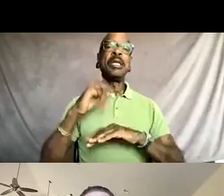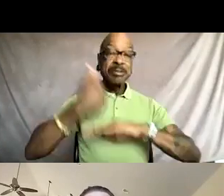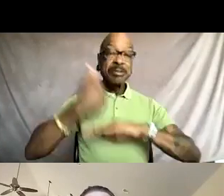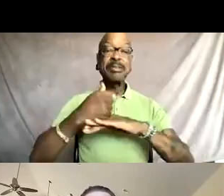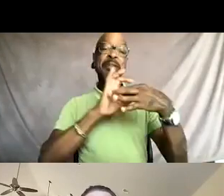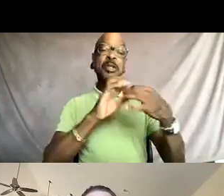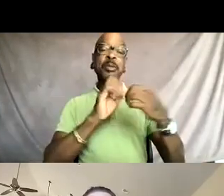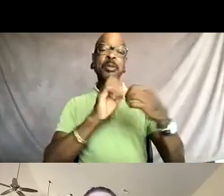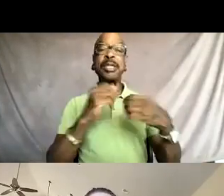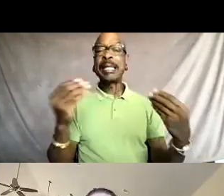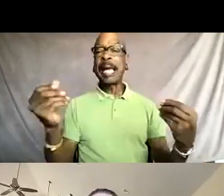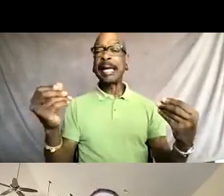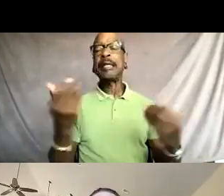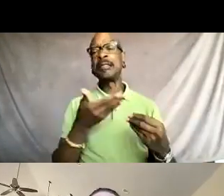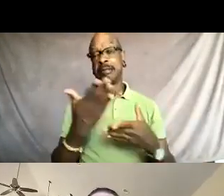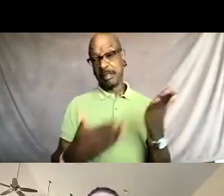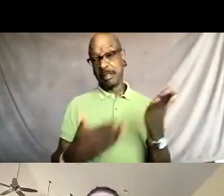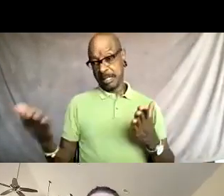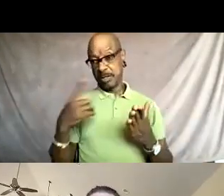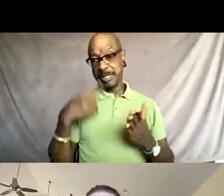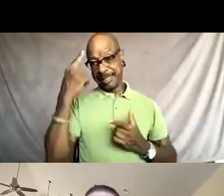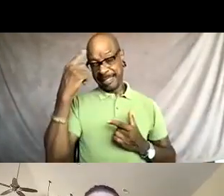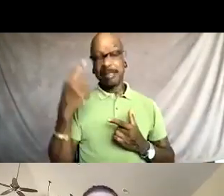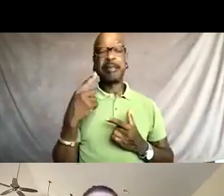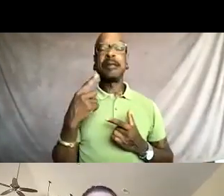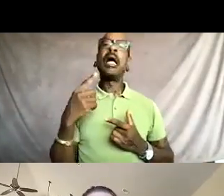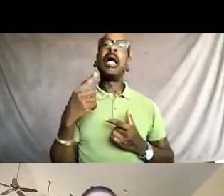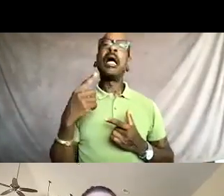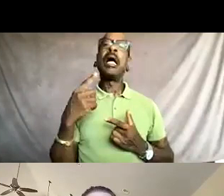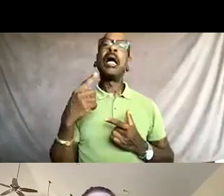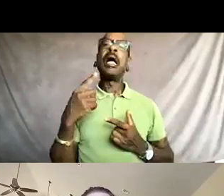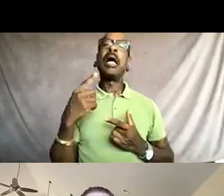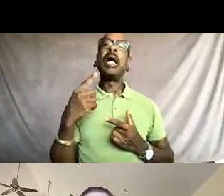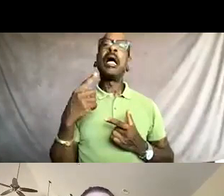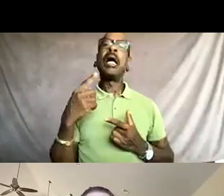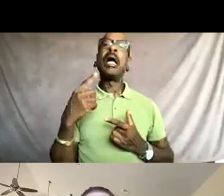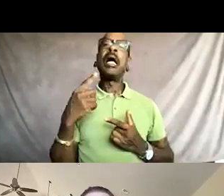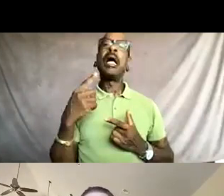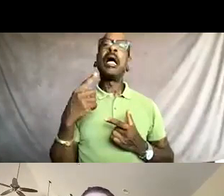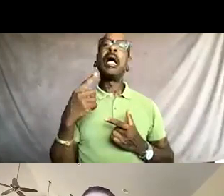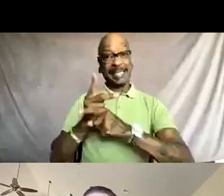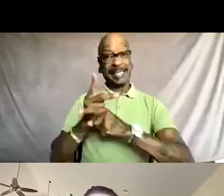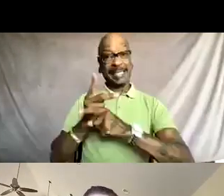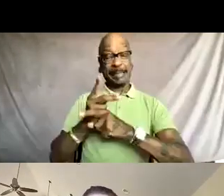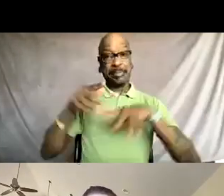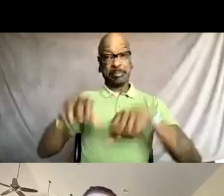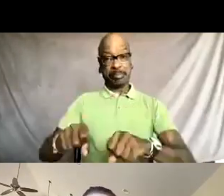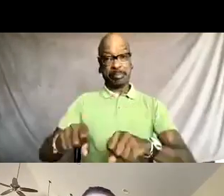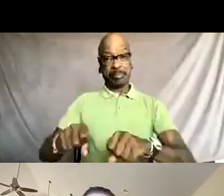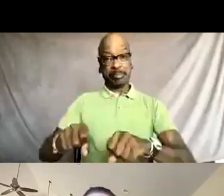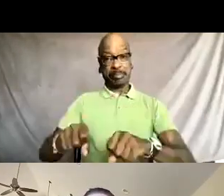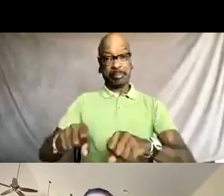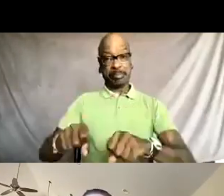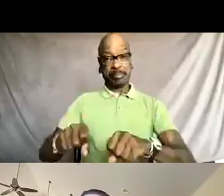think about, what are some of the legal structures that we could form to hold land, and then what are some of the principles that we can